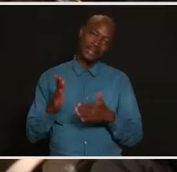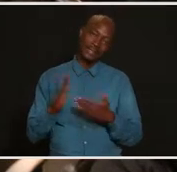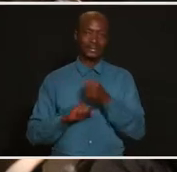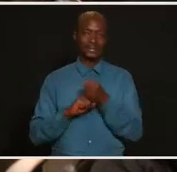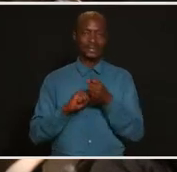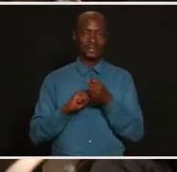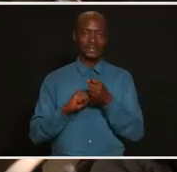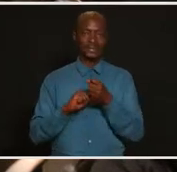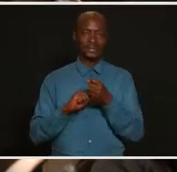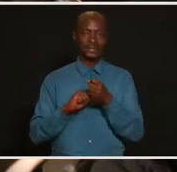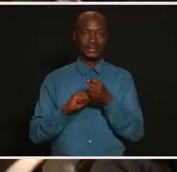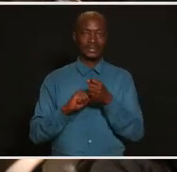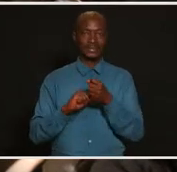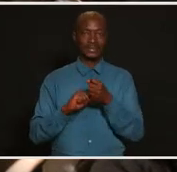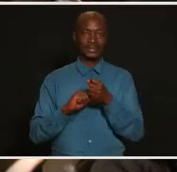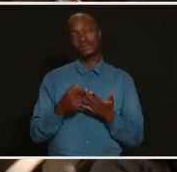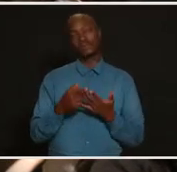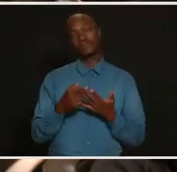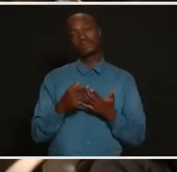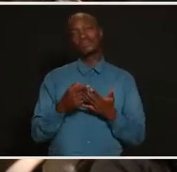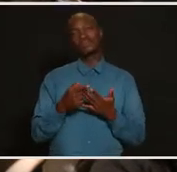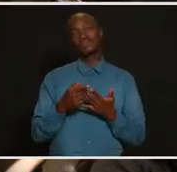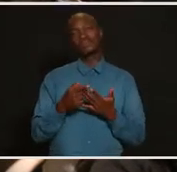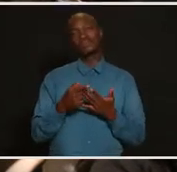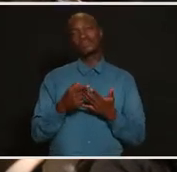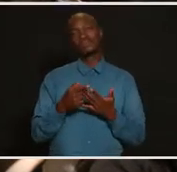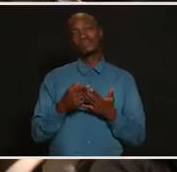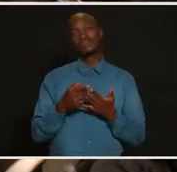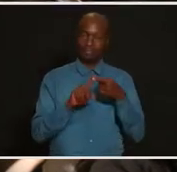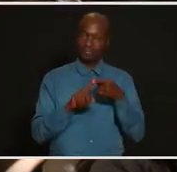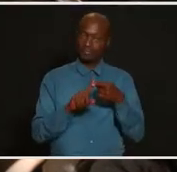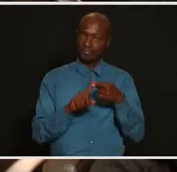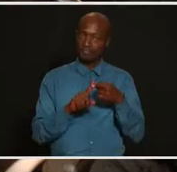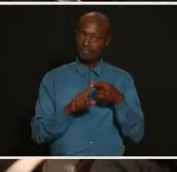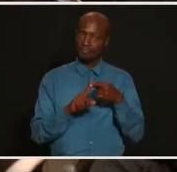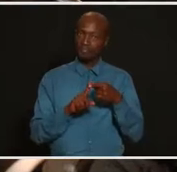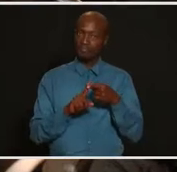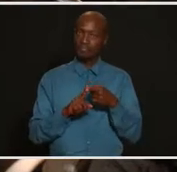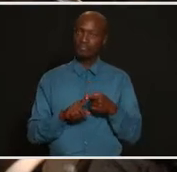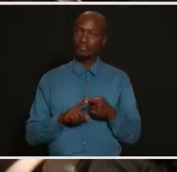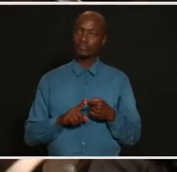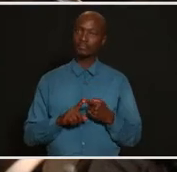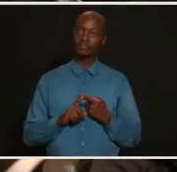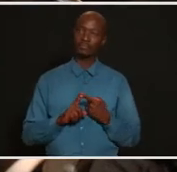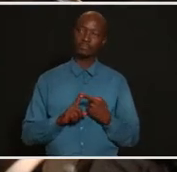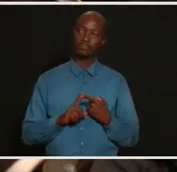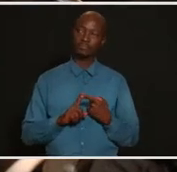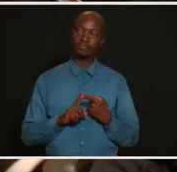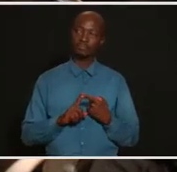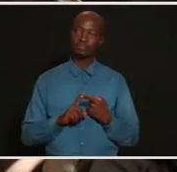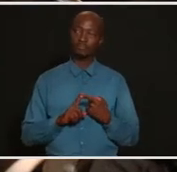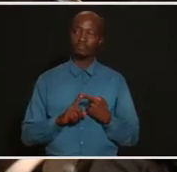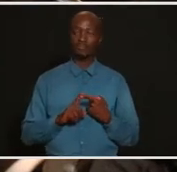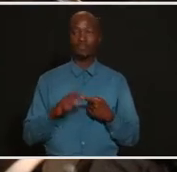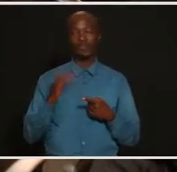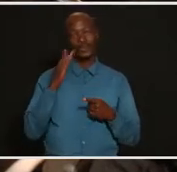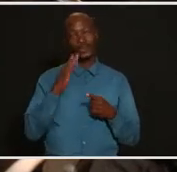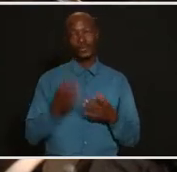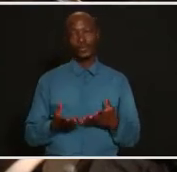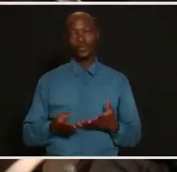and Clinton Mala yeah Billy Harris